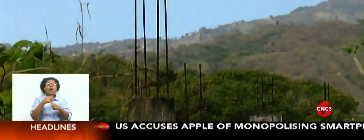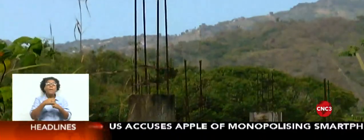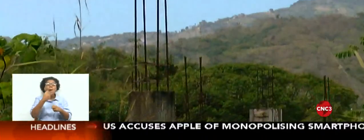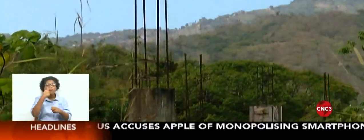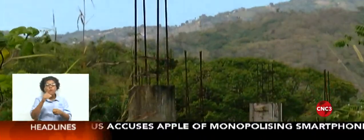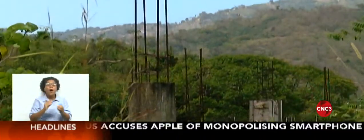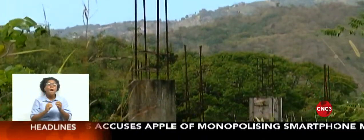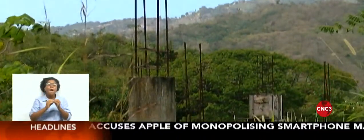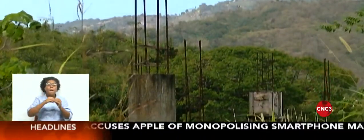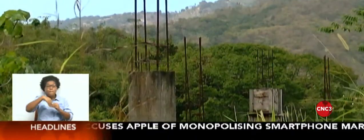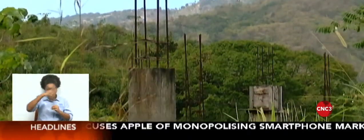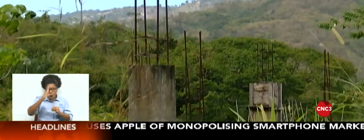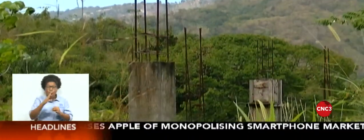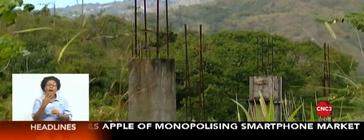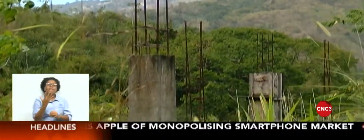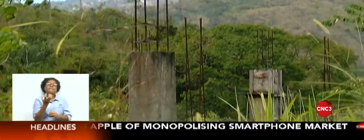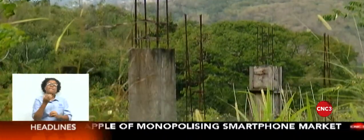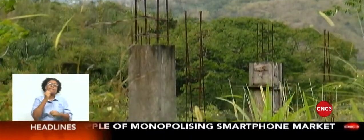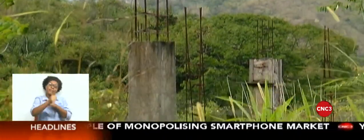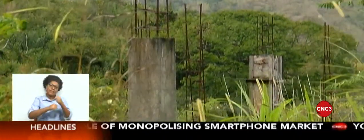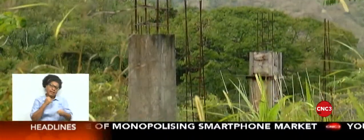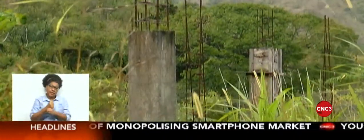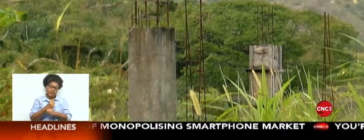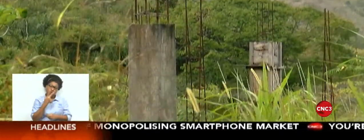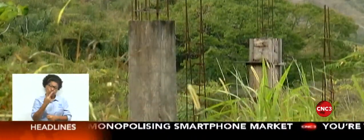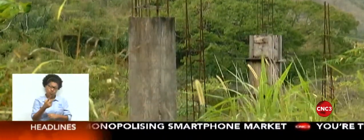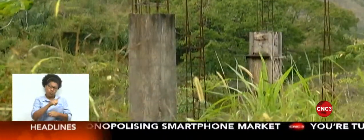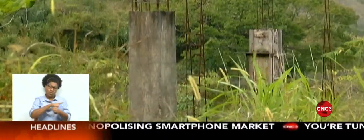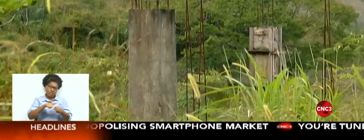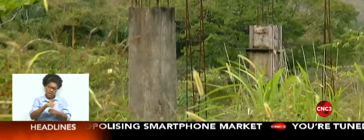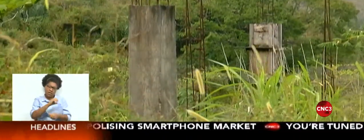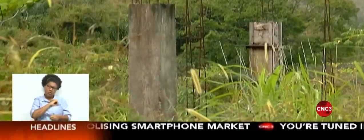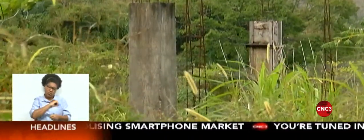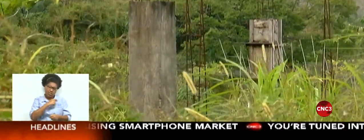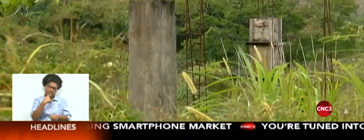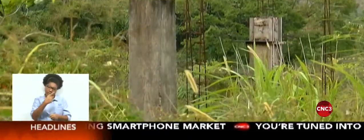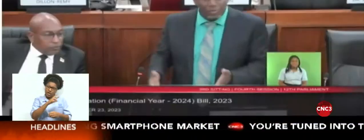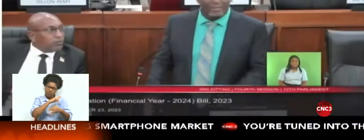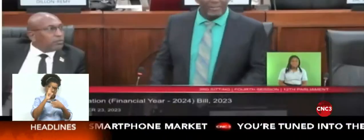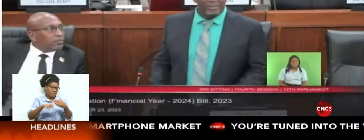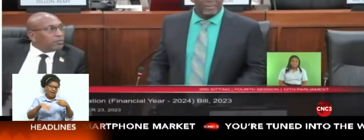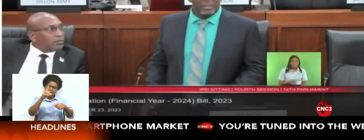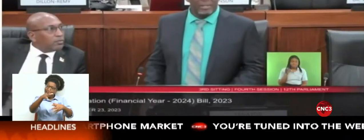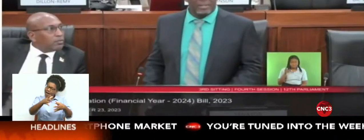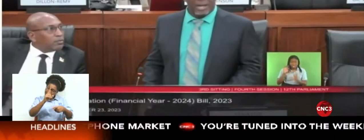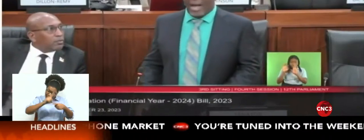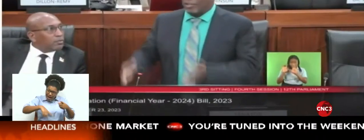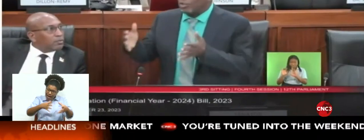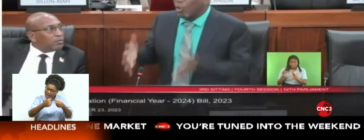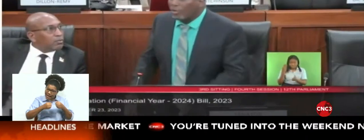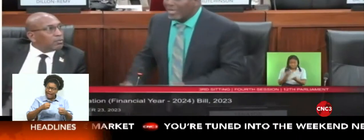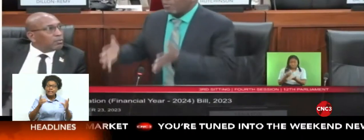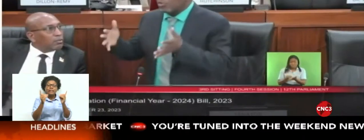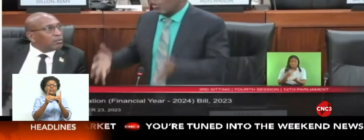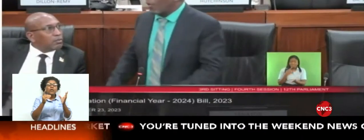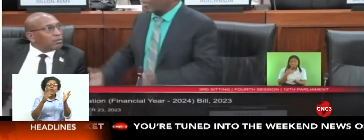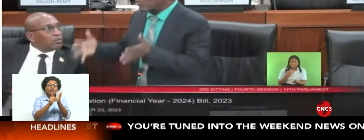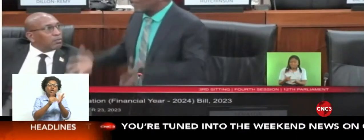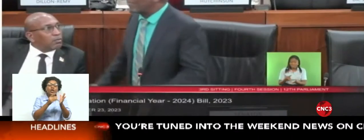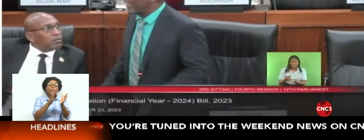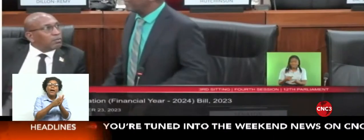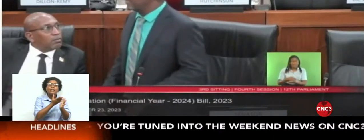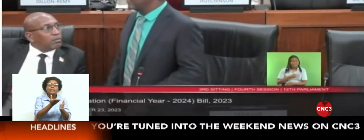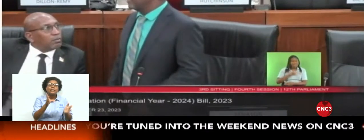Two landowners told CNC3 News that, as a result, they can't get their deeds. Policy Consultant Limited Director Dr.